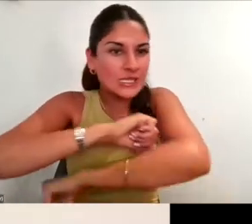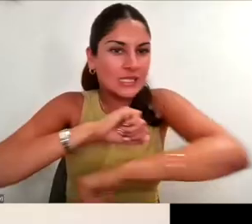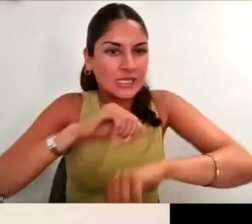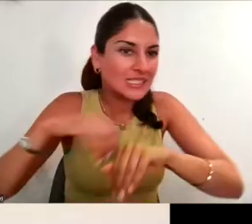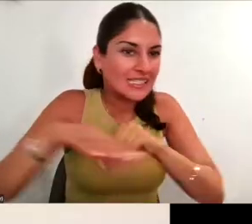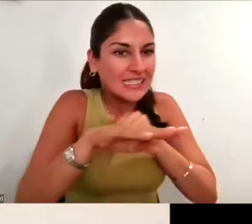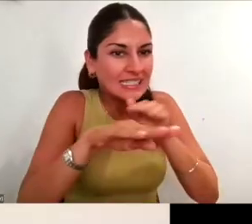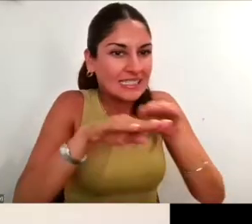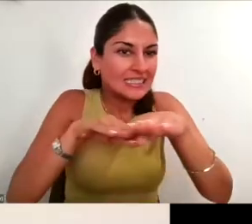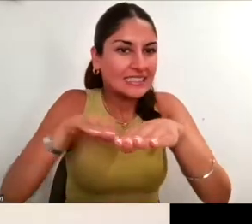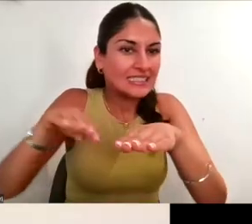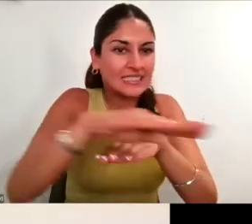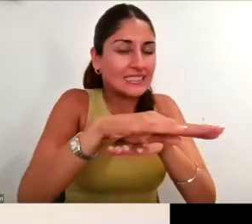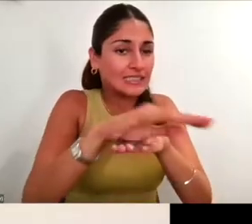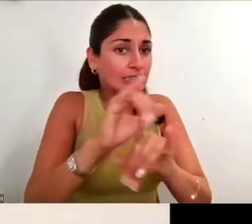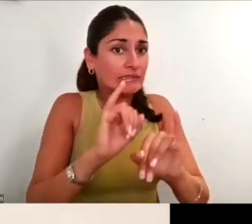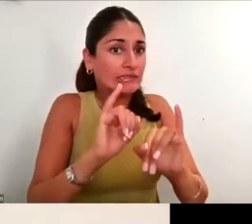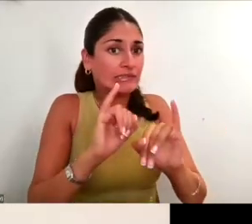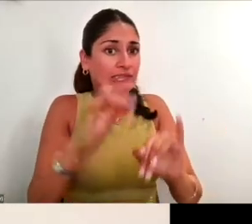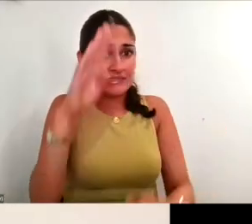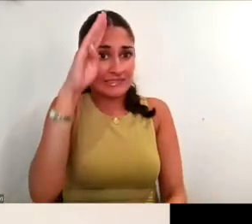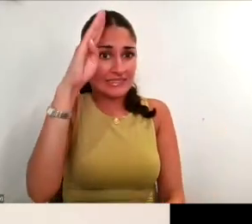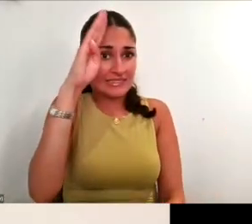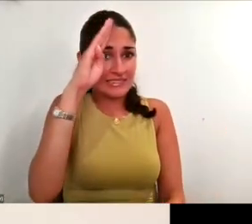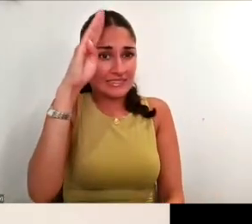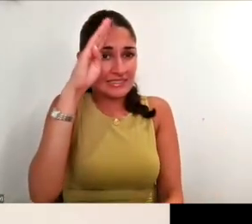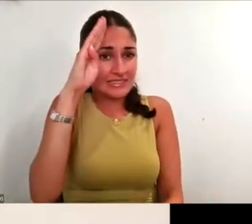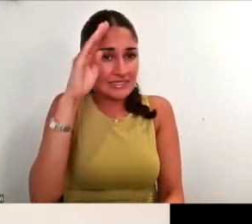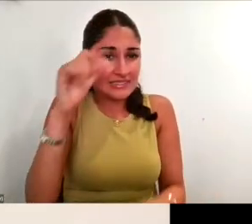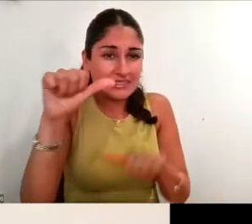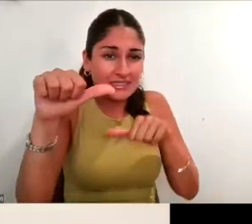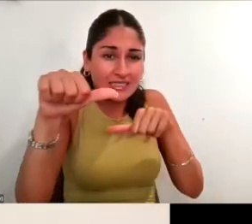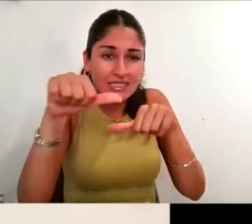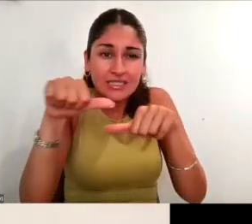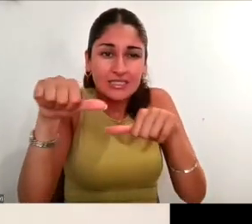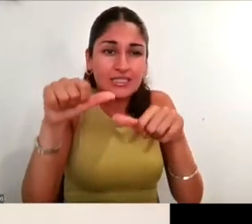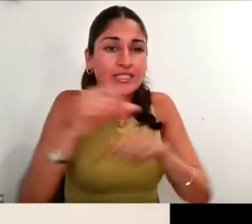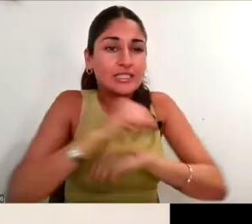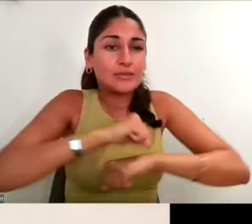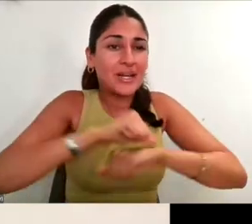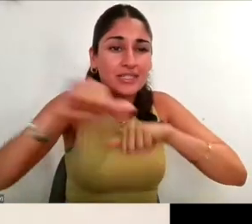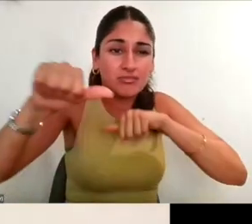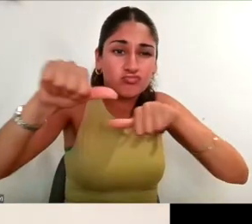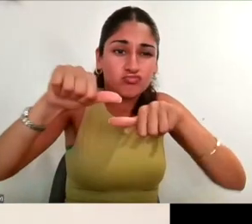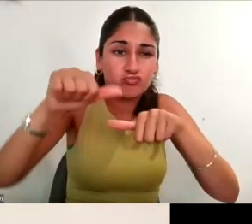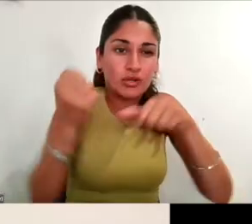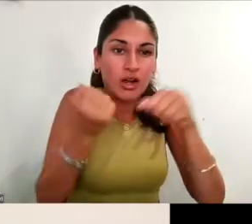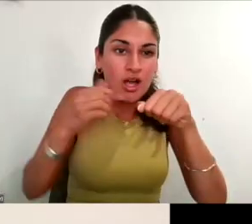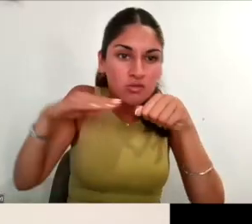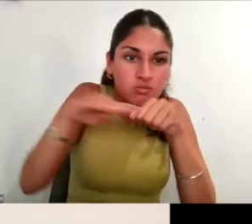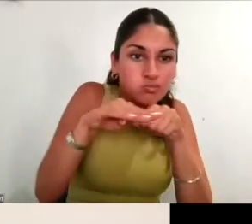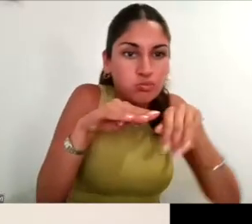this slalom, racing for the tiny pocket of space that will only inch them towards their destination.